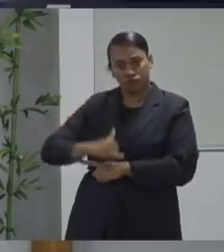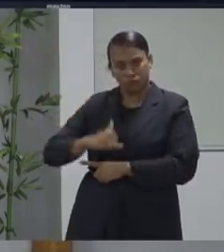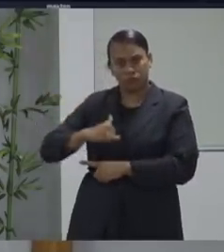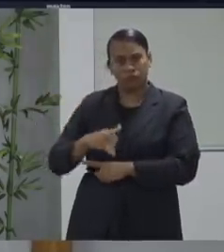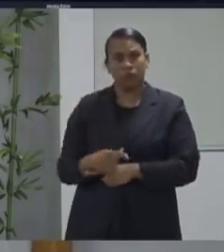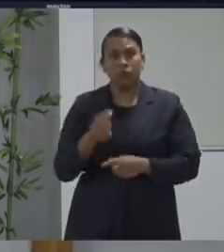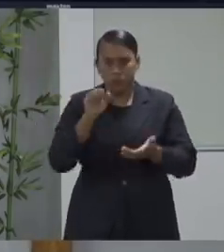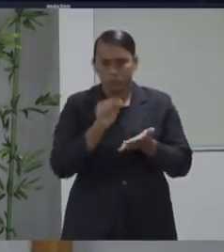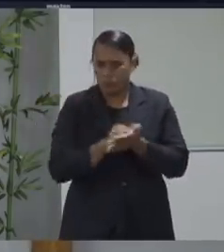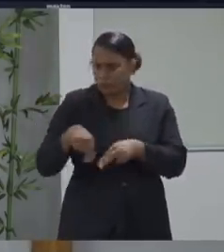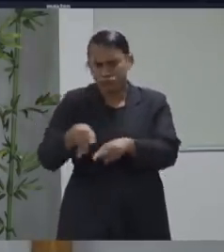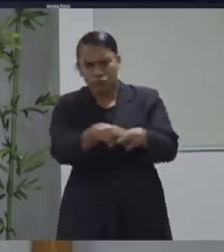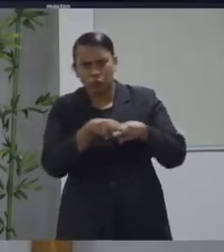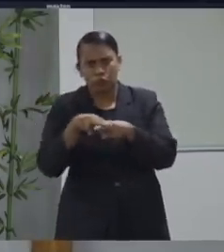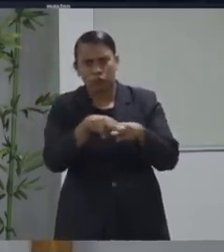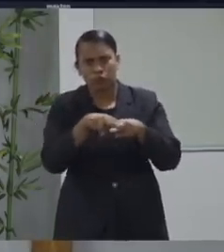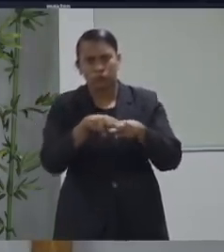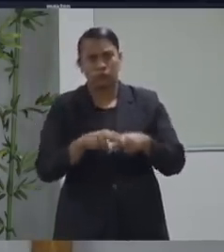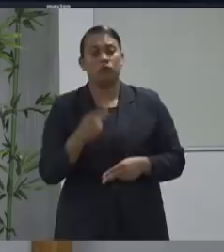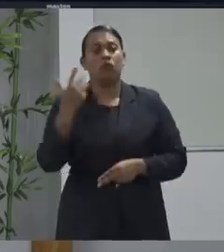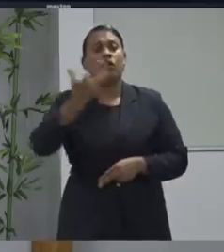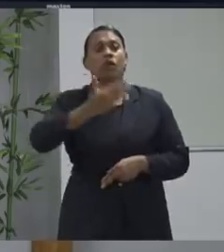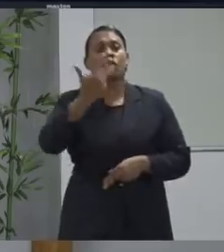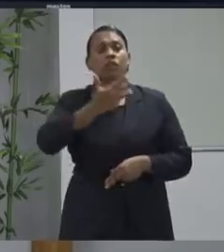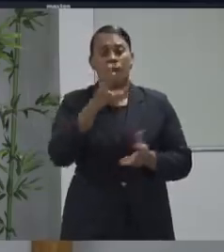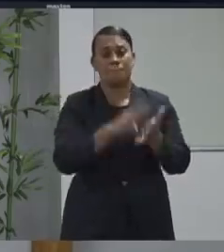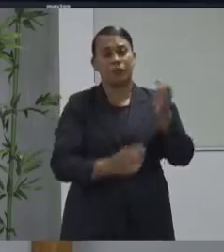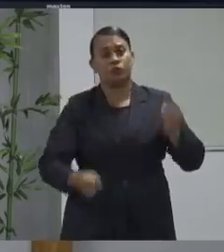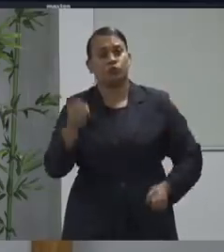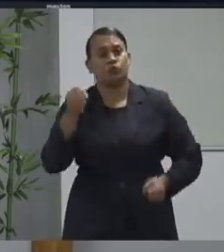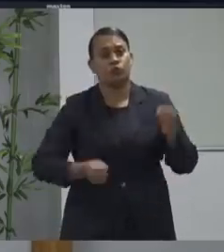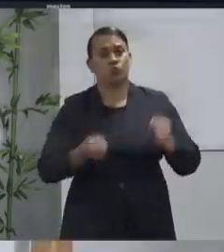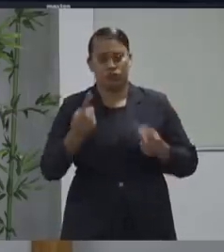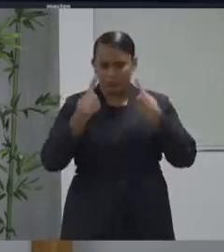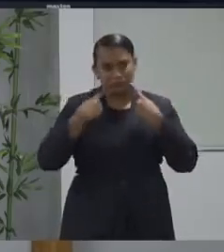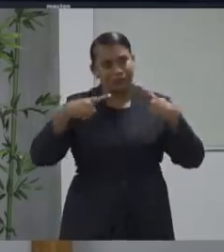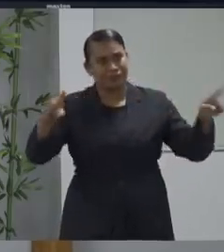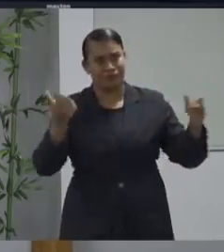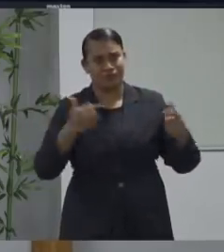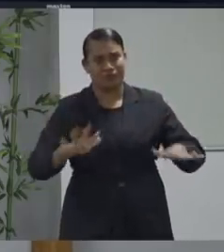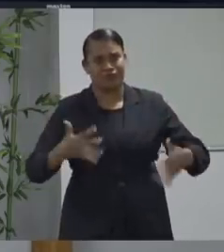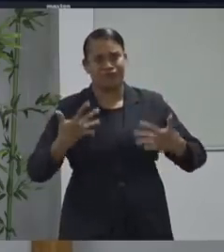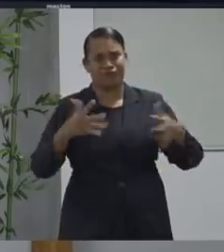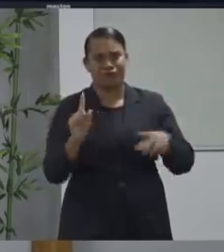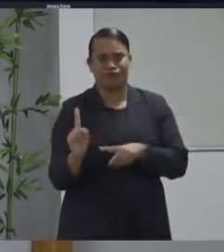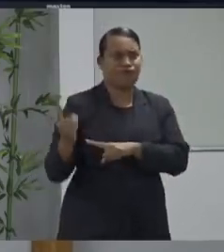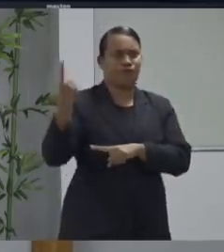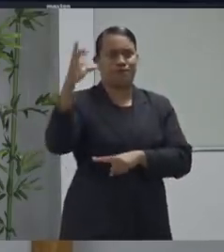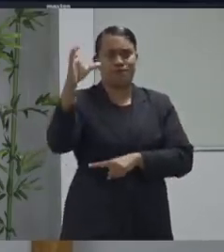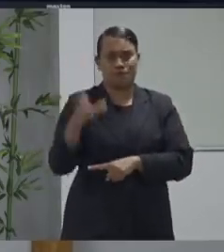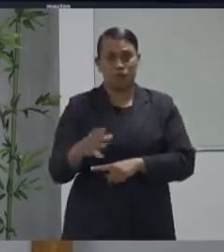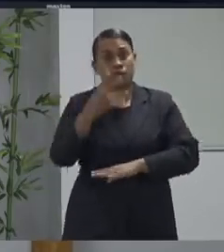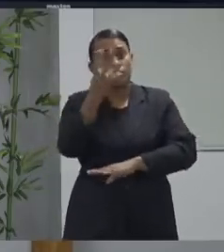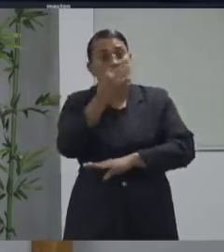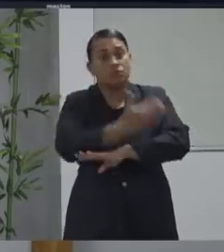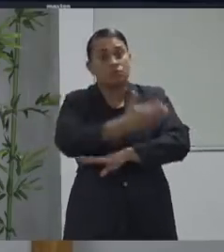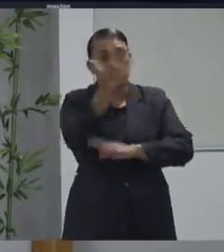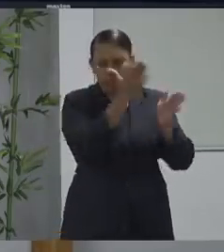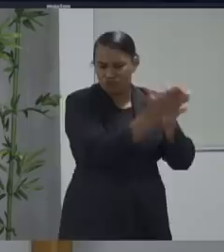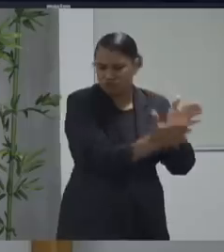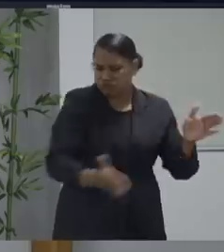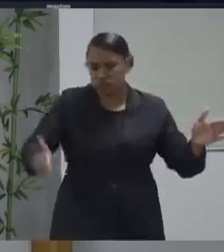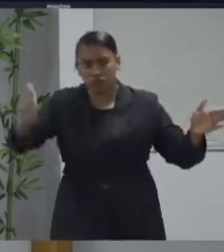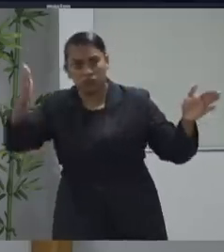came into effect on the 19th of March. 3 days after the directive came into effect,